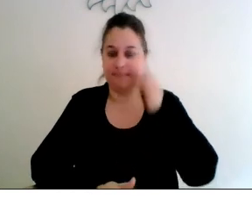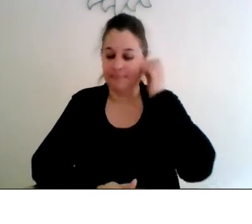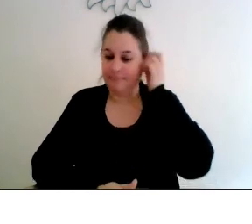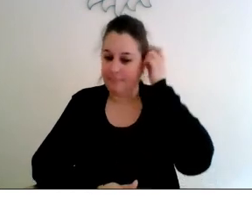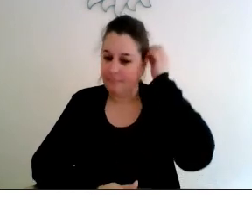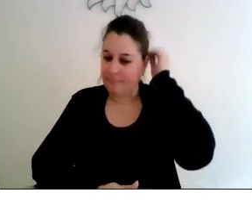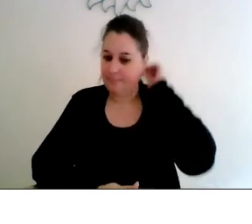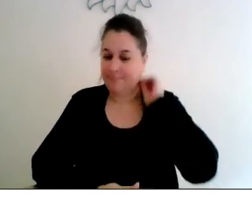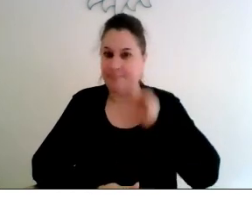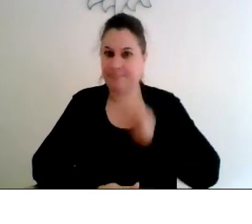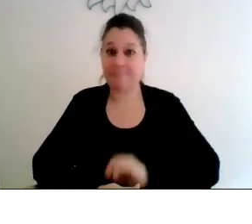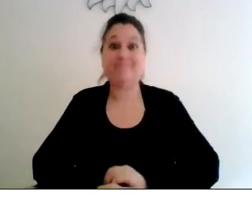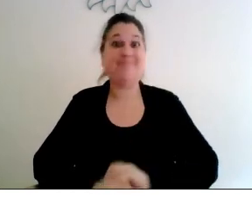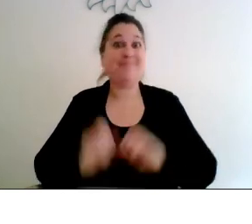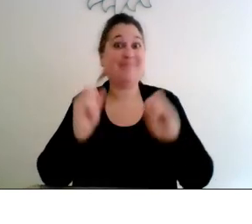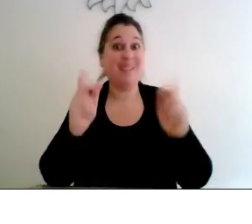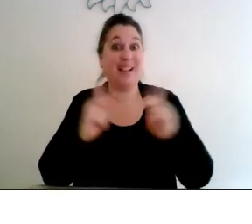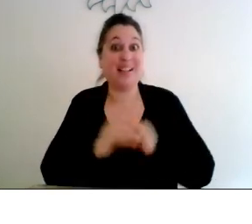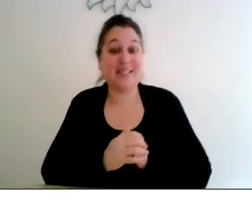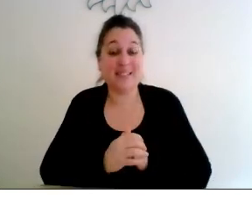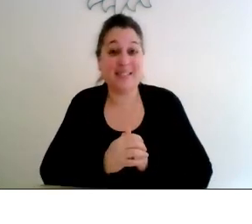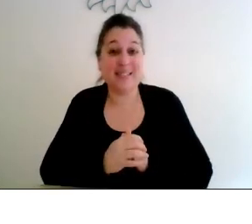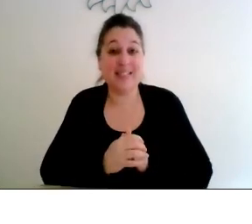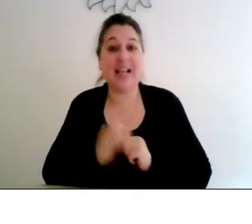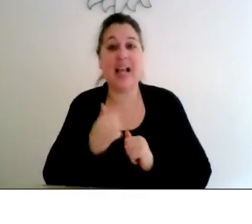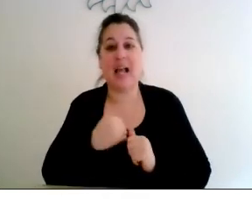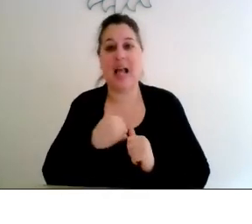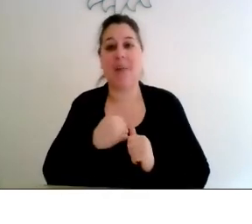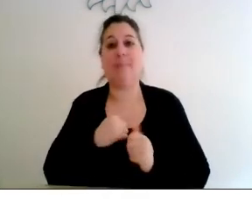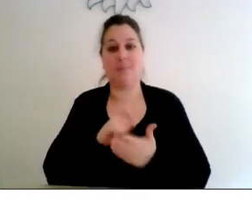All right, so I'm going to write down PEMDAS.